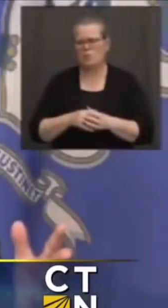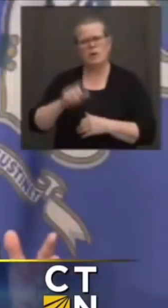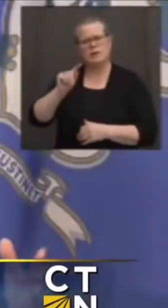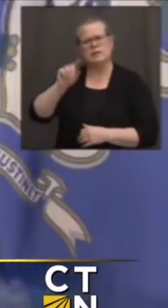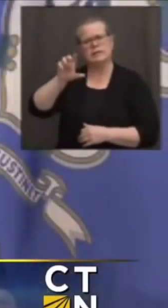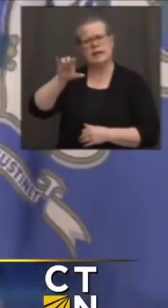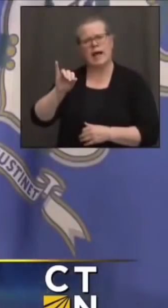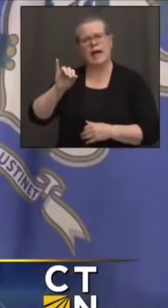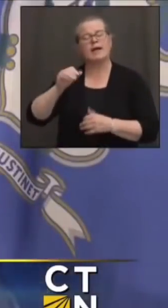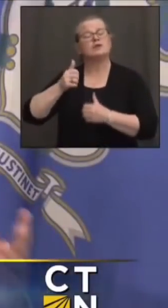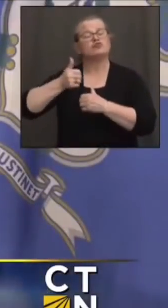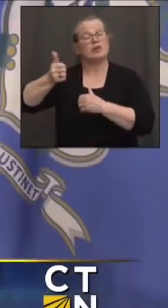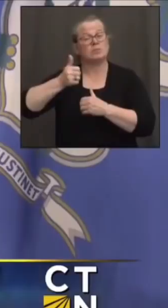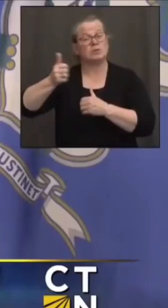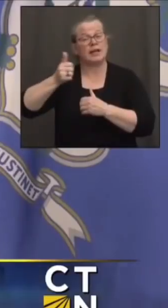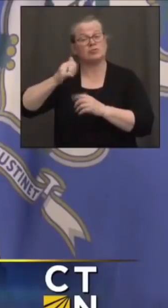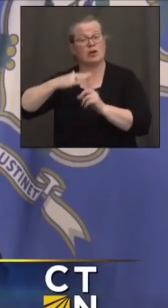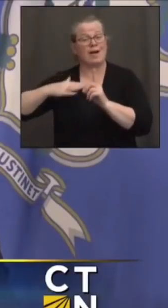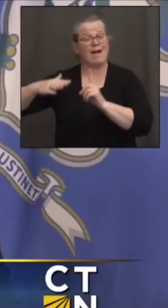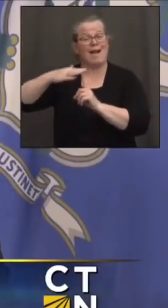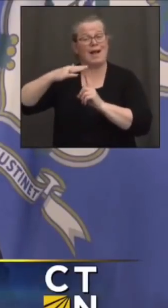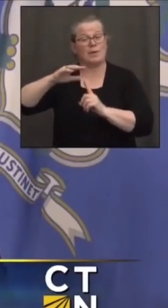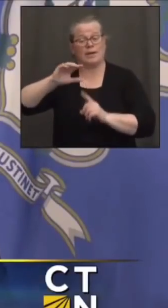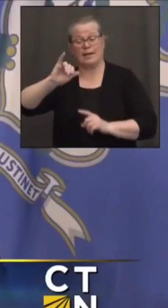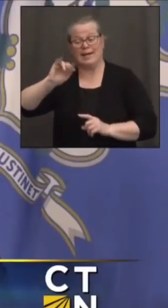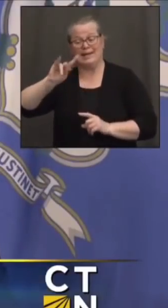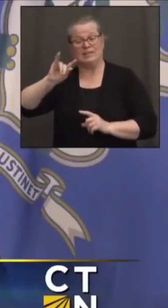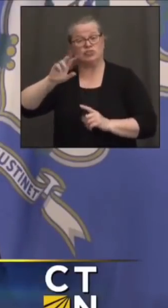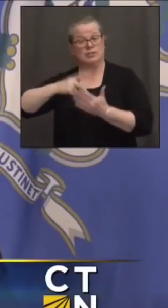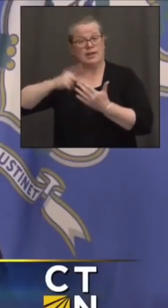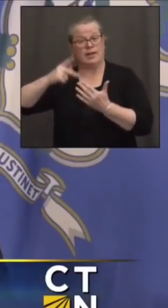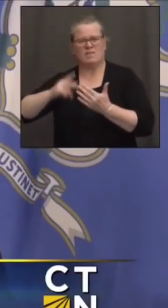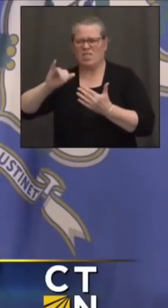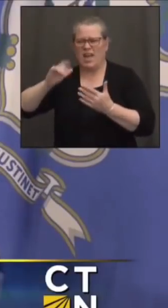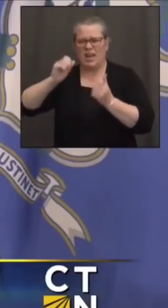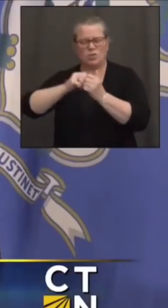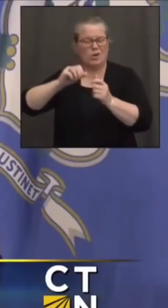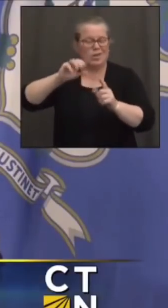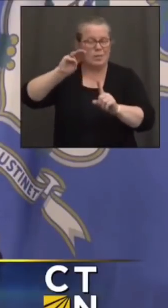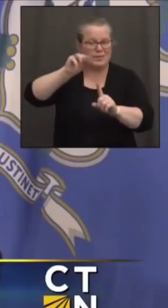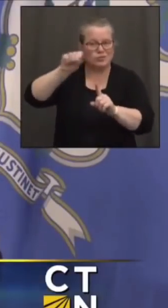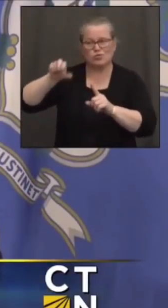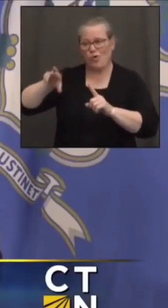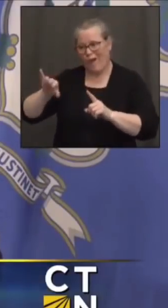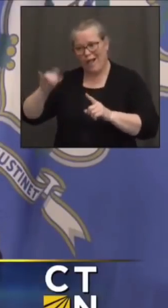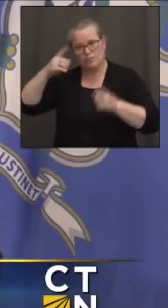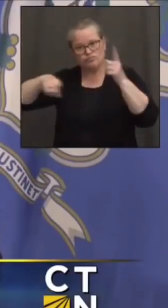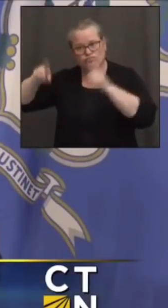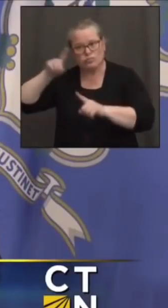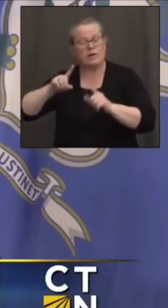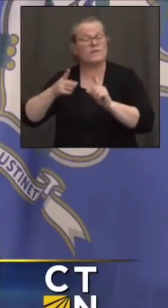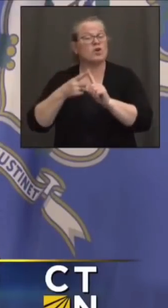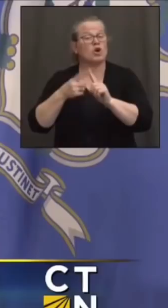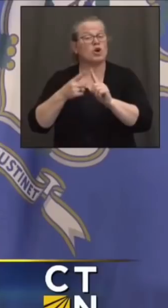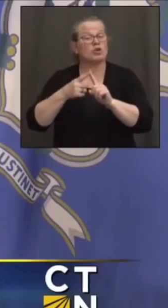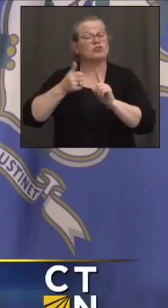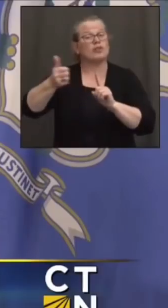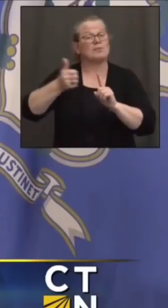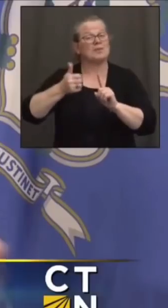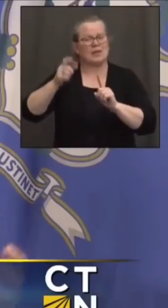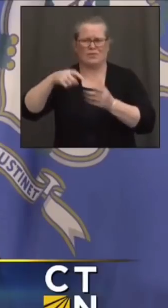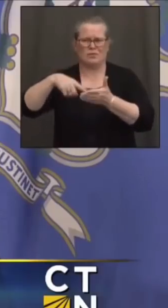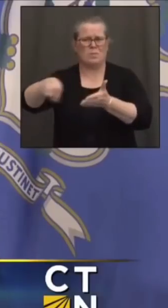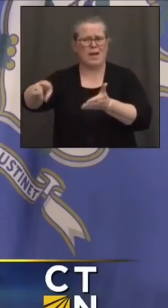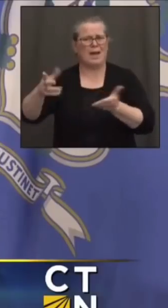that with Massachusetts and Rhode Island, other states to come. We have to be able to pay for transportation. We keep